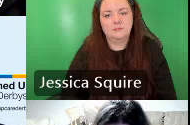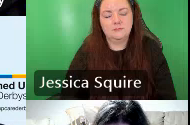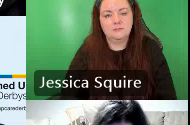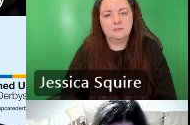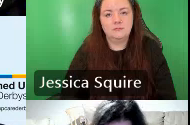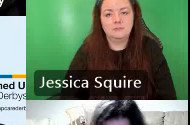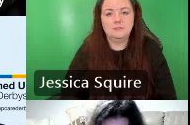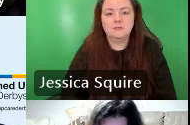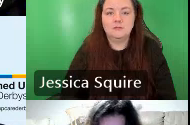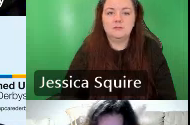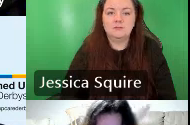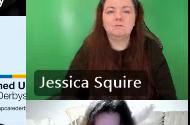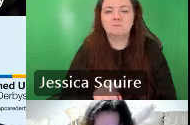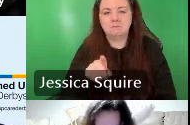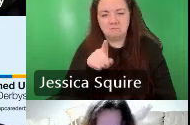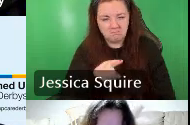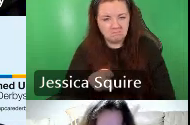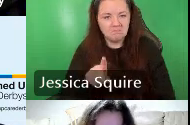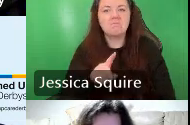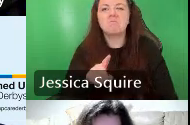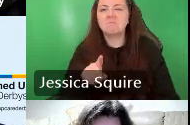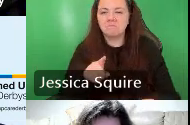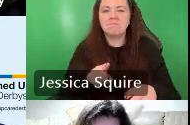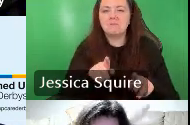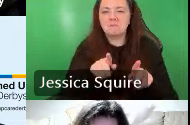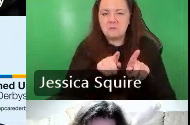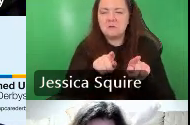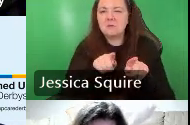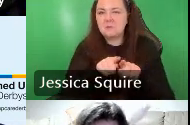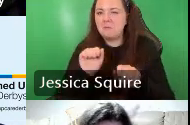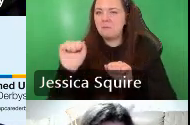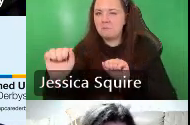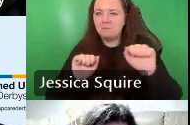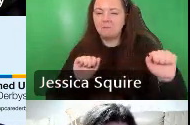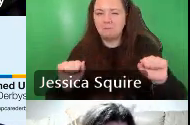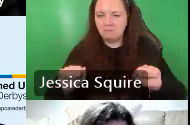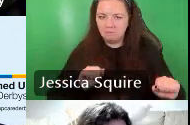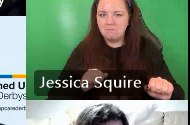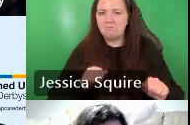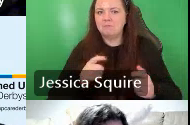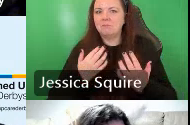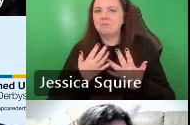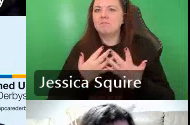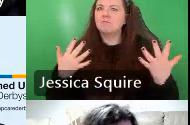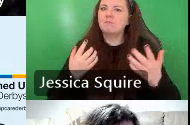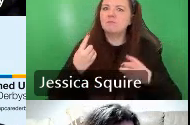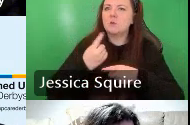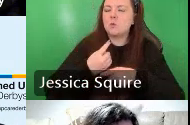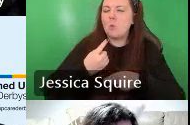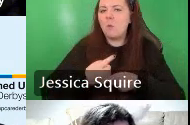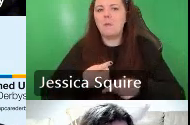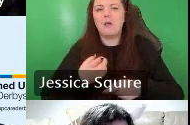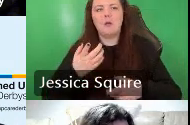Some really overarching themes there. So one about obviously the hopes around improving the system, around improving that